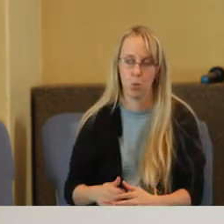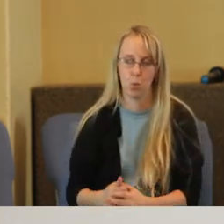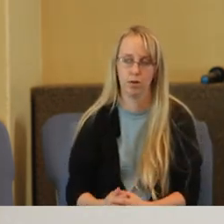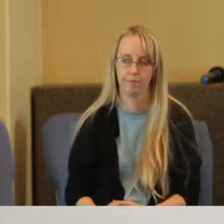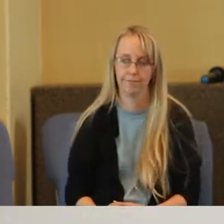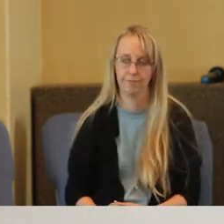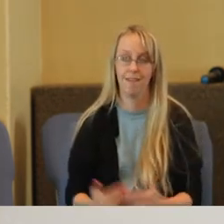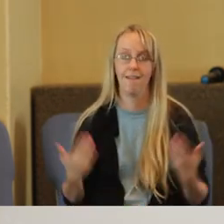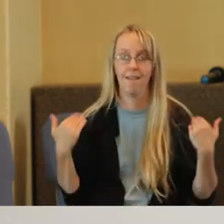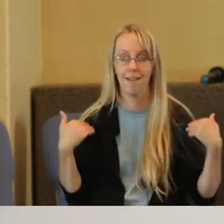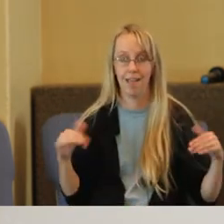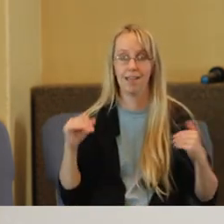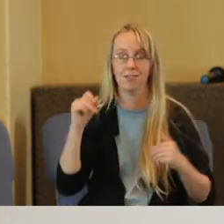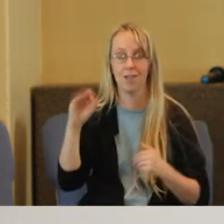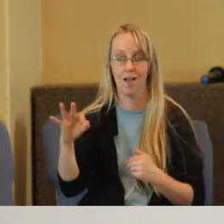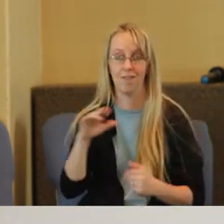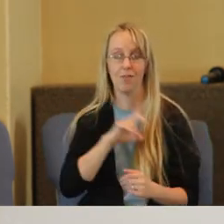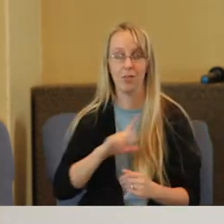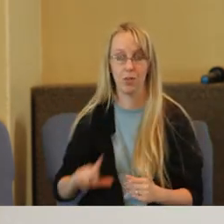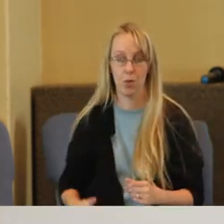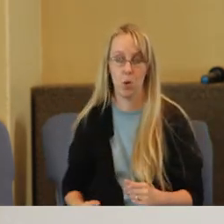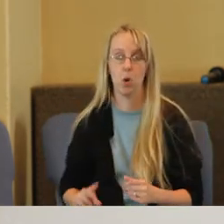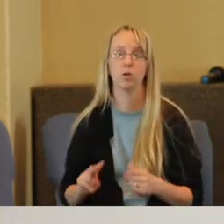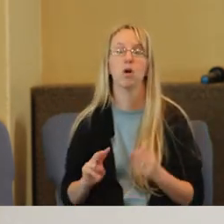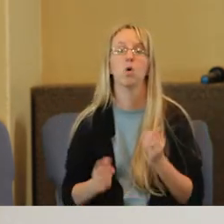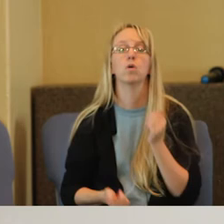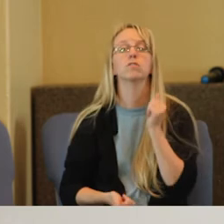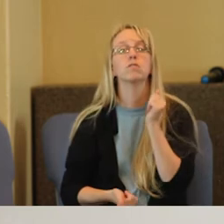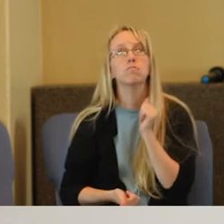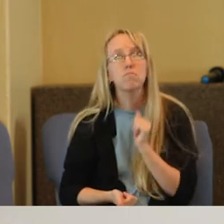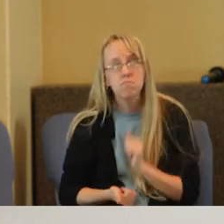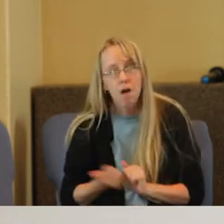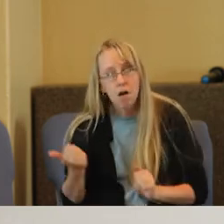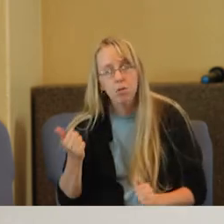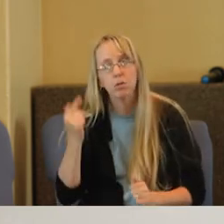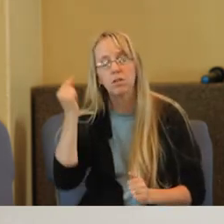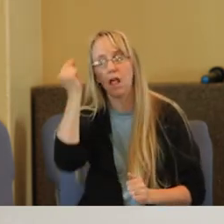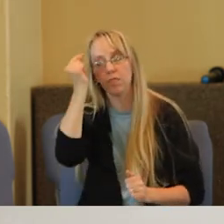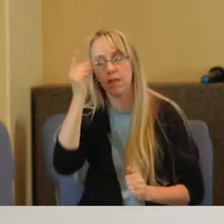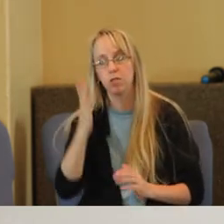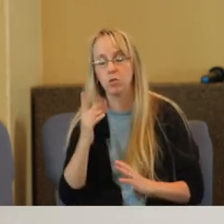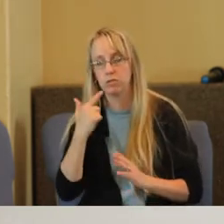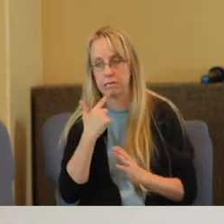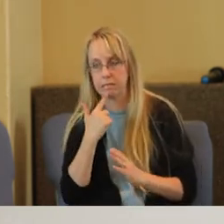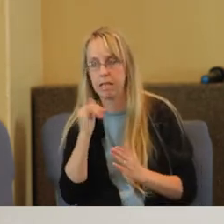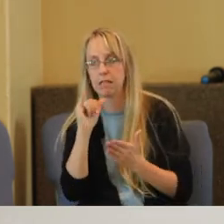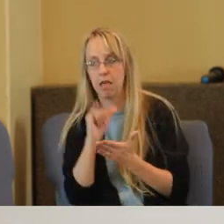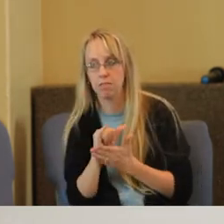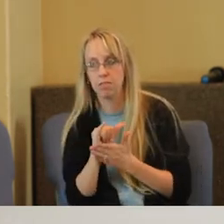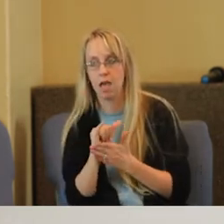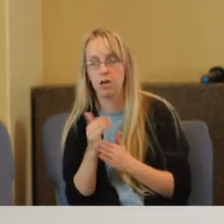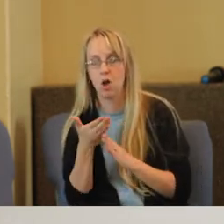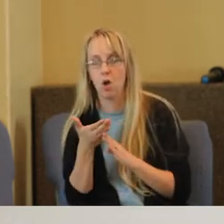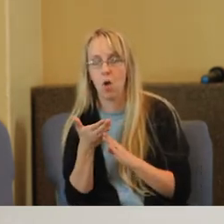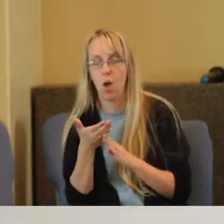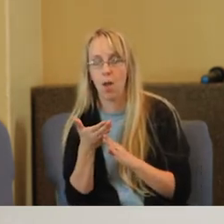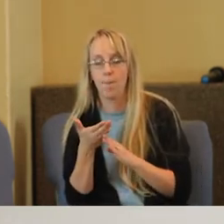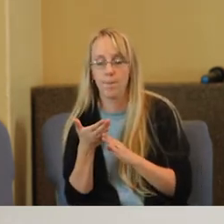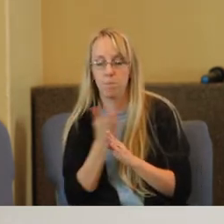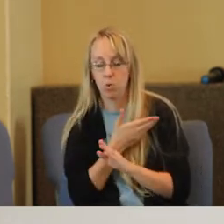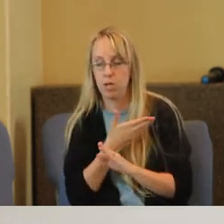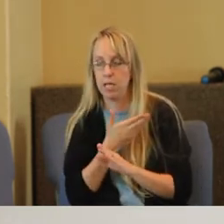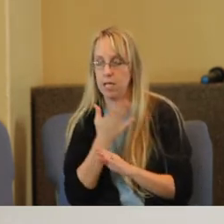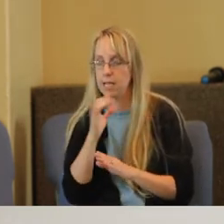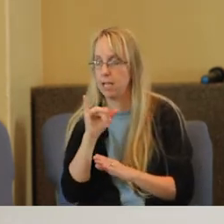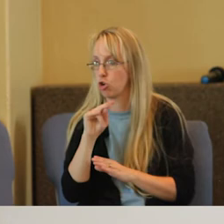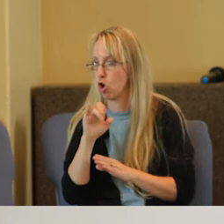The angel of the Lord, which most theologians that I would agree with them, would tell you that this is a pre-incarnated Christ.